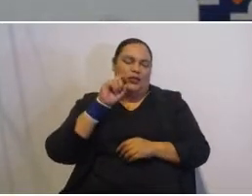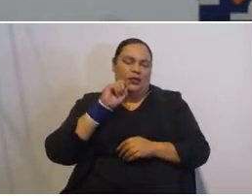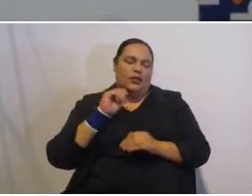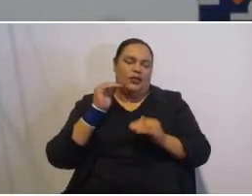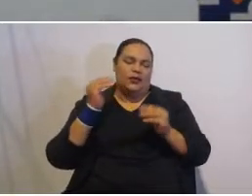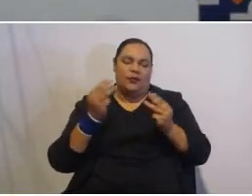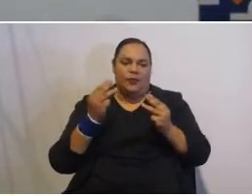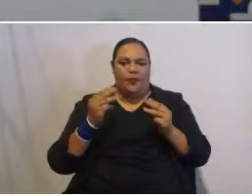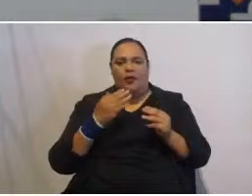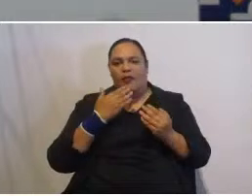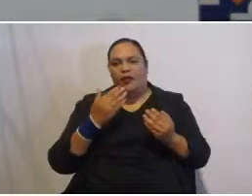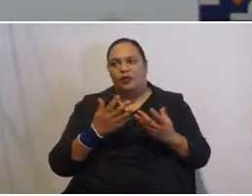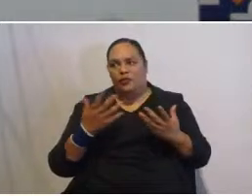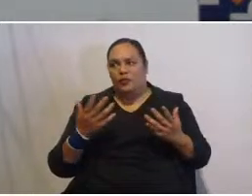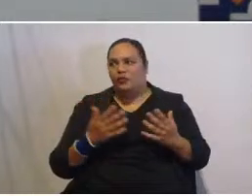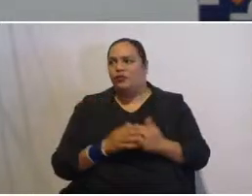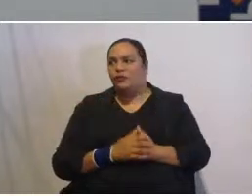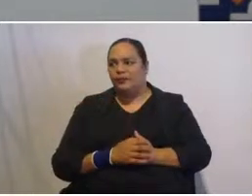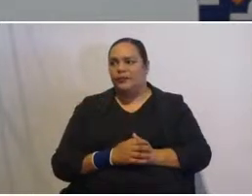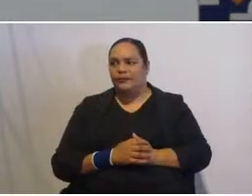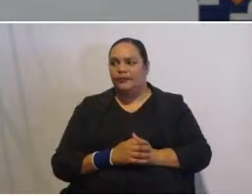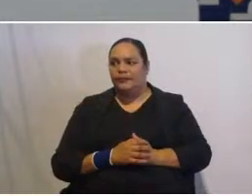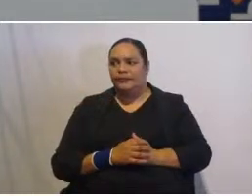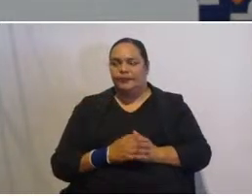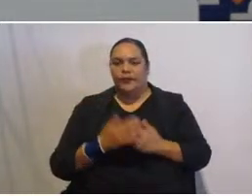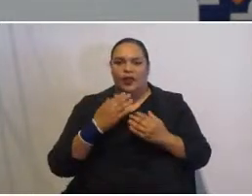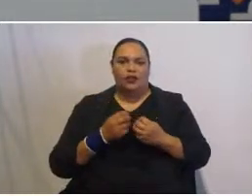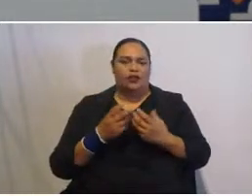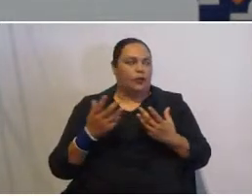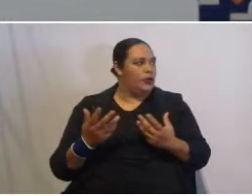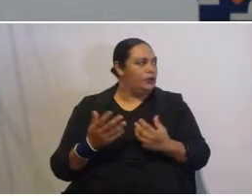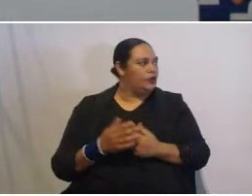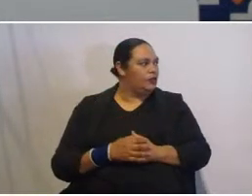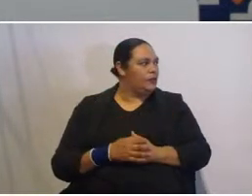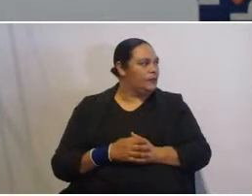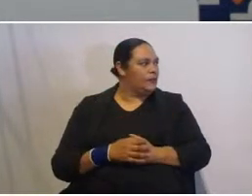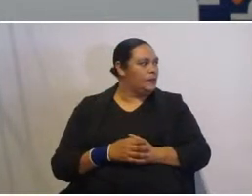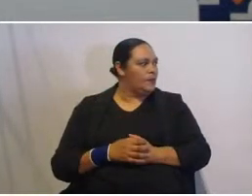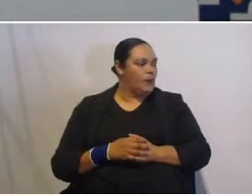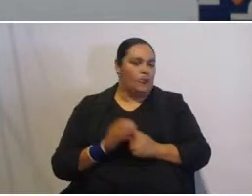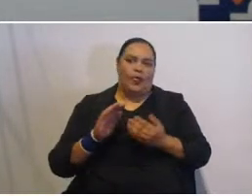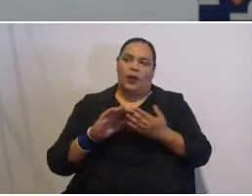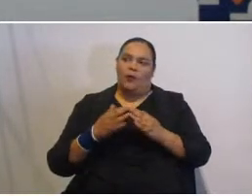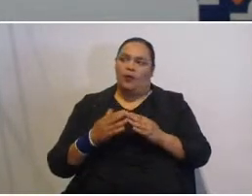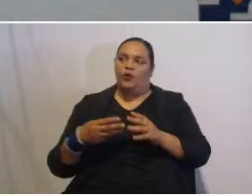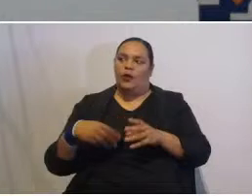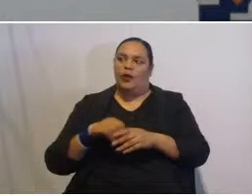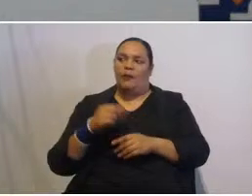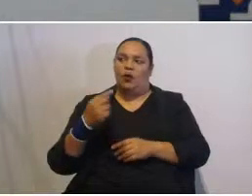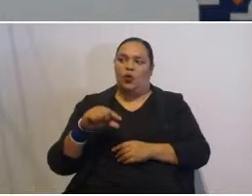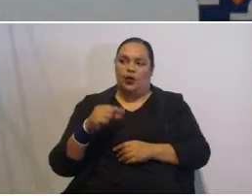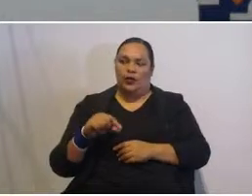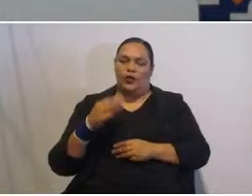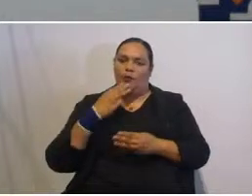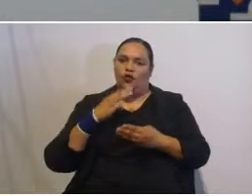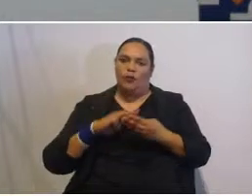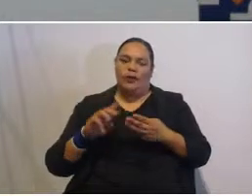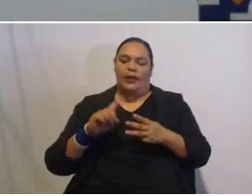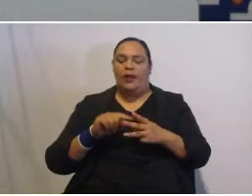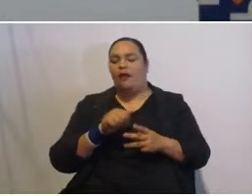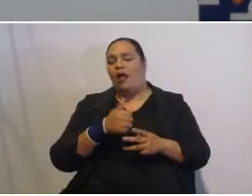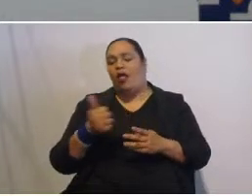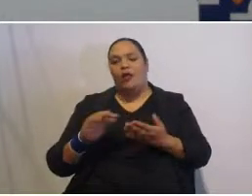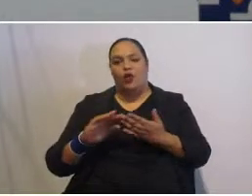you. Thank you. Thank you very much to the community of Guguletu, Mitchell's Plain, and the